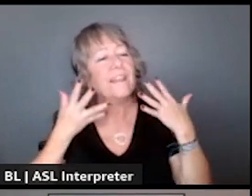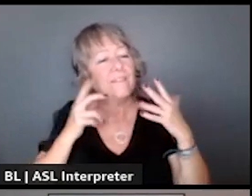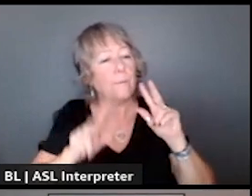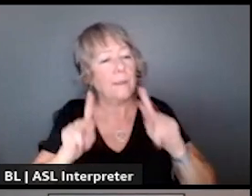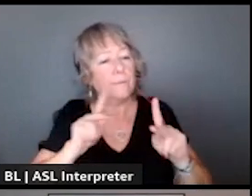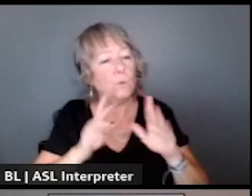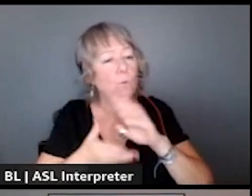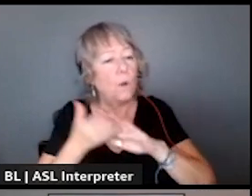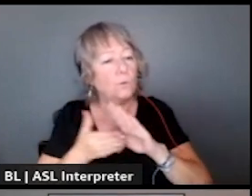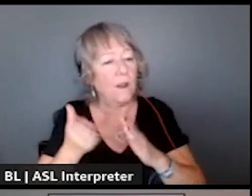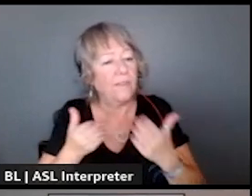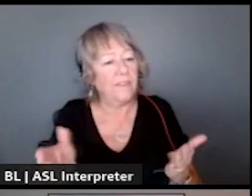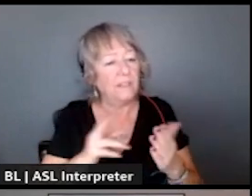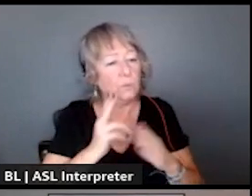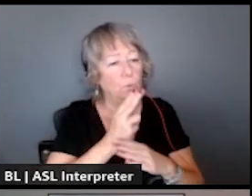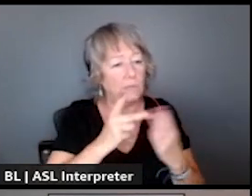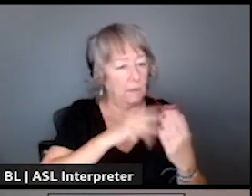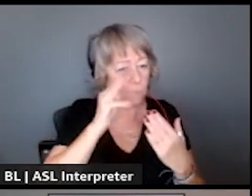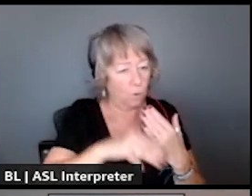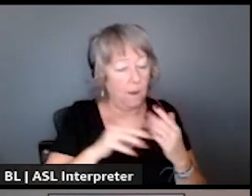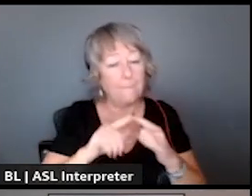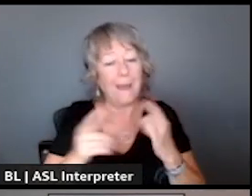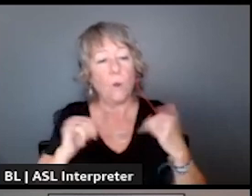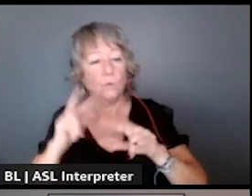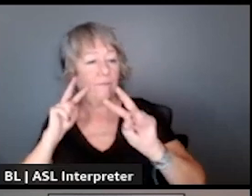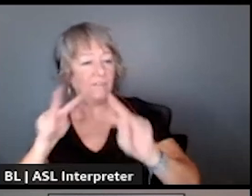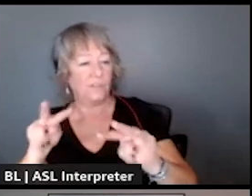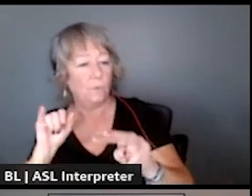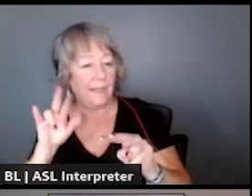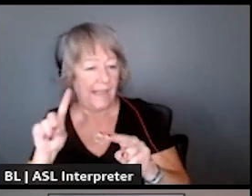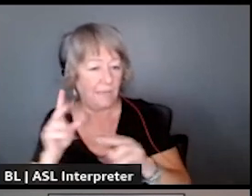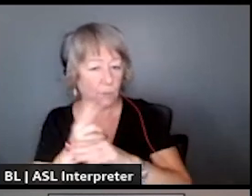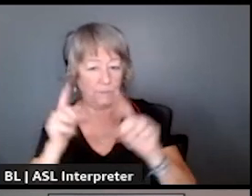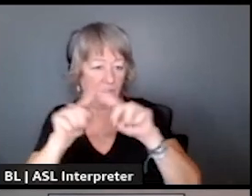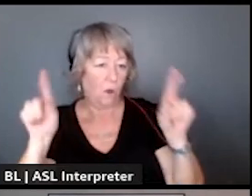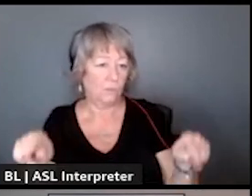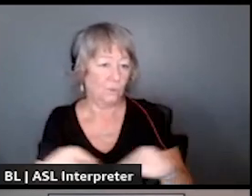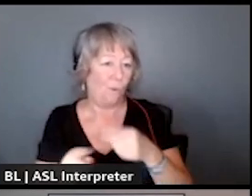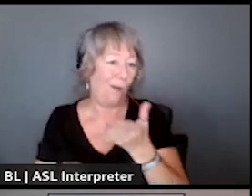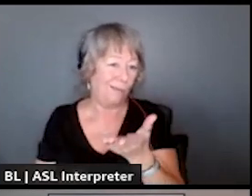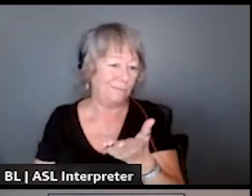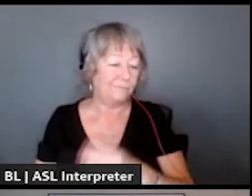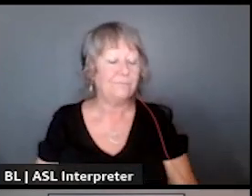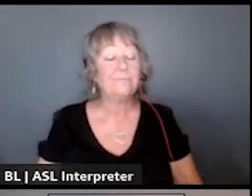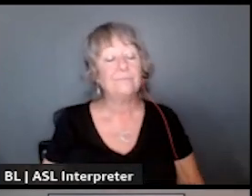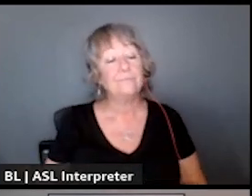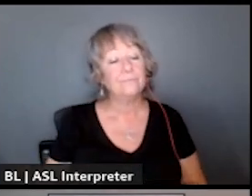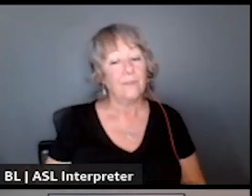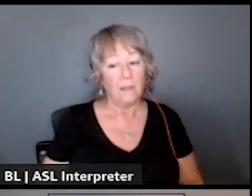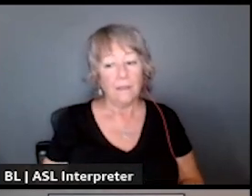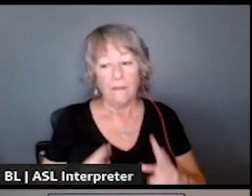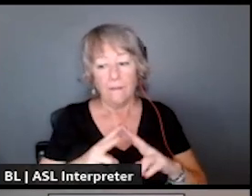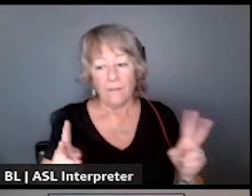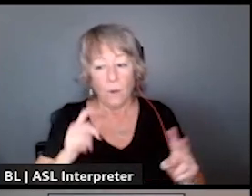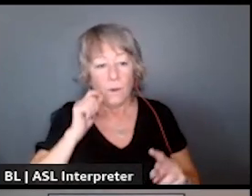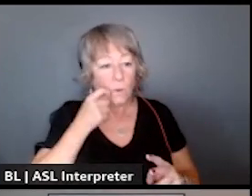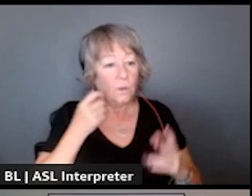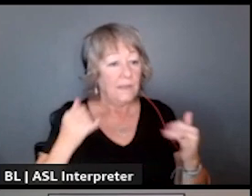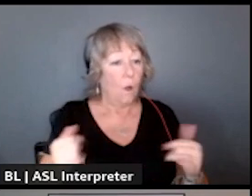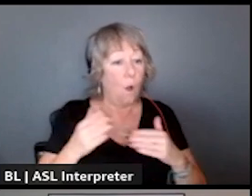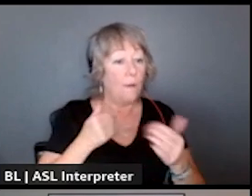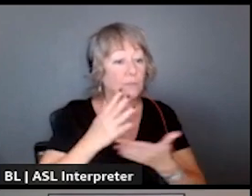website. Were you talking about the Amazon Braket one or? Oh, I mean, you can go either on the Braket website or like, I'm sure they got pictures on the IonQ one. But like I